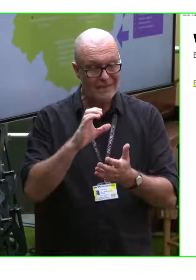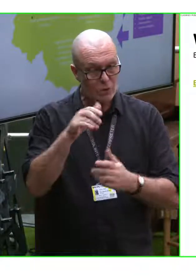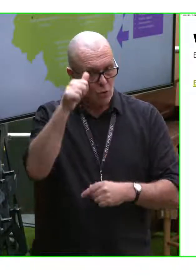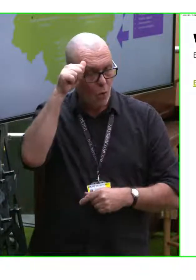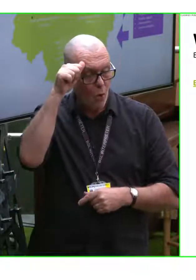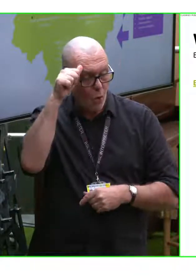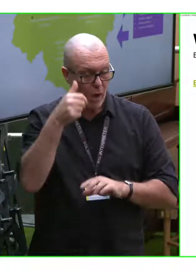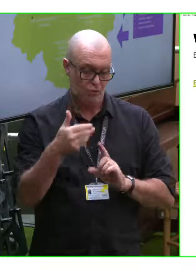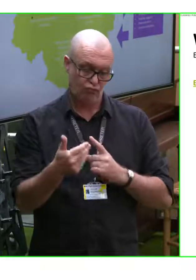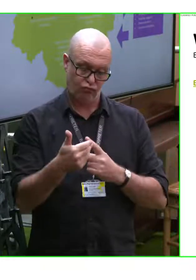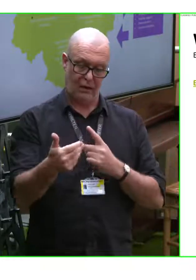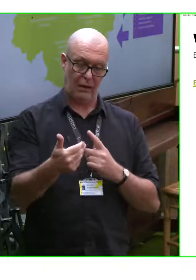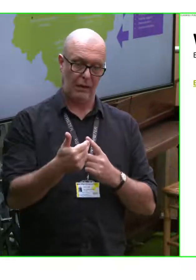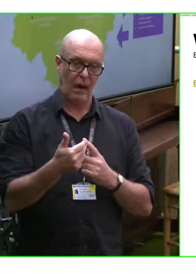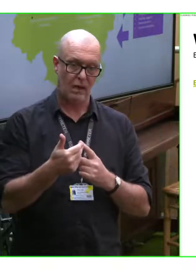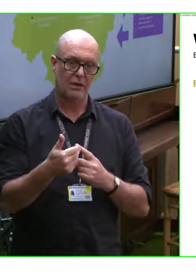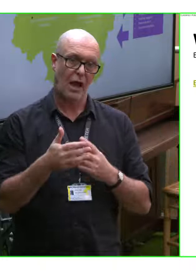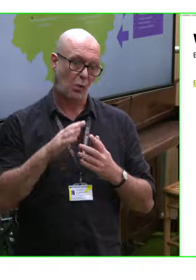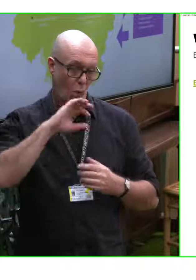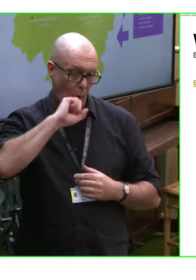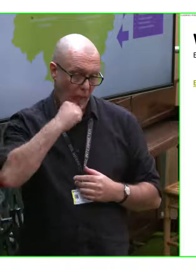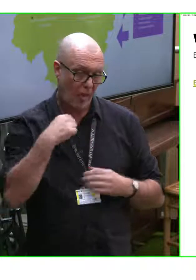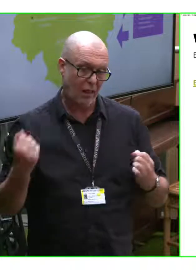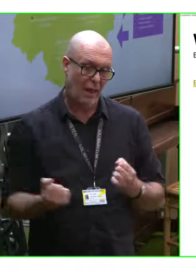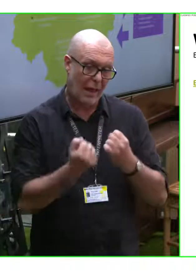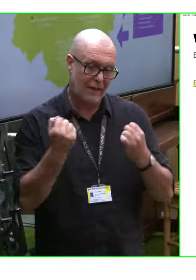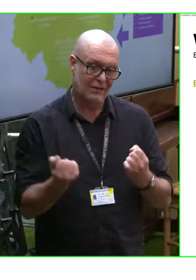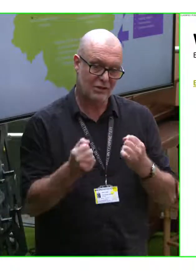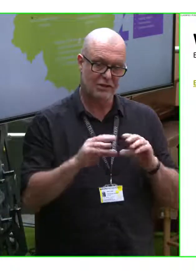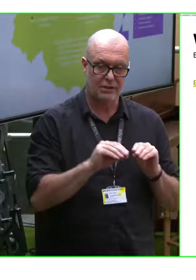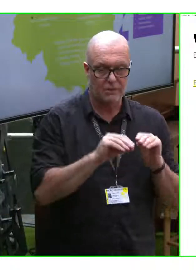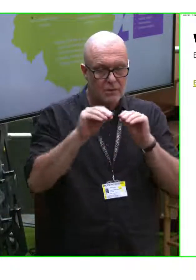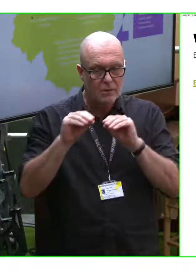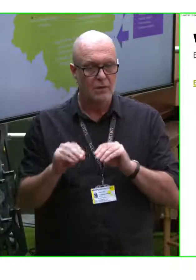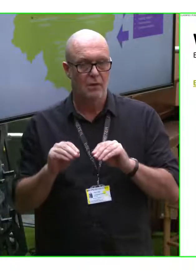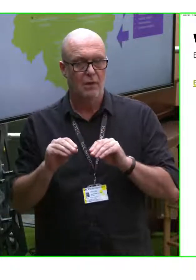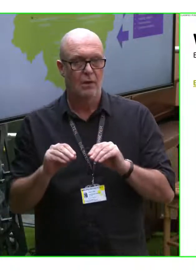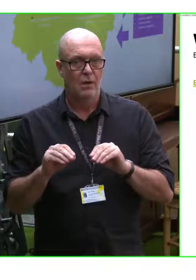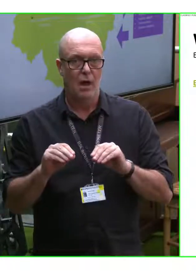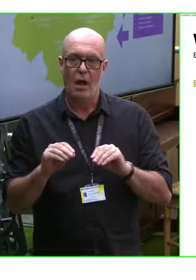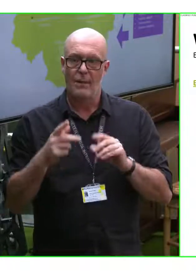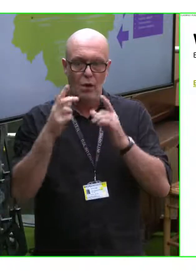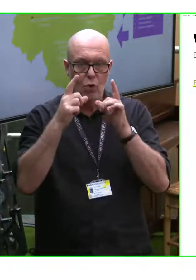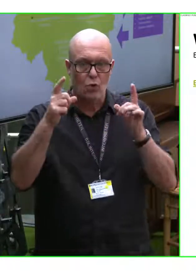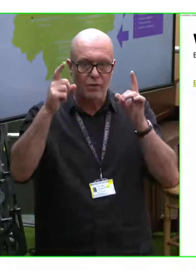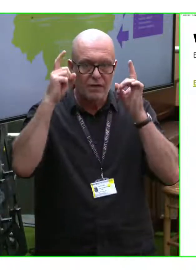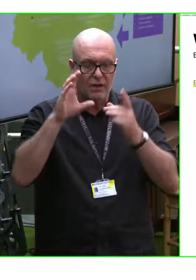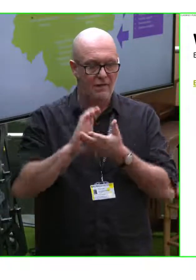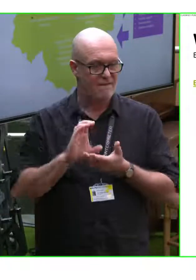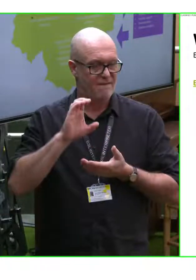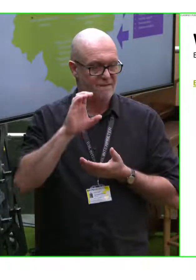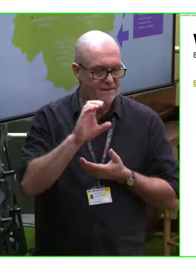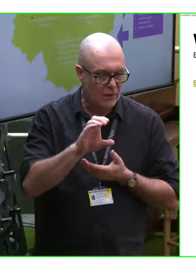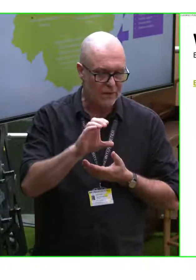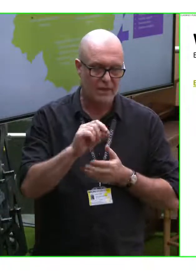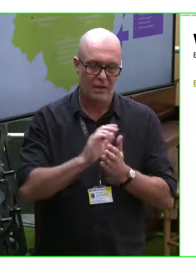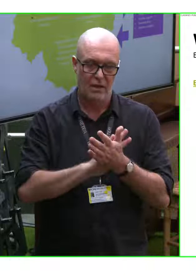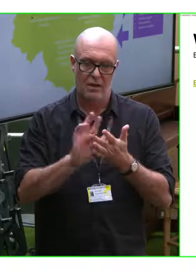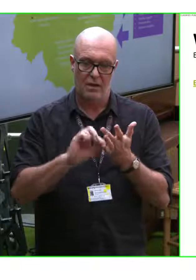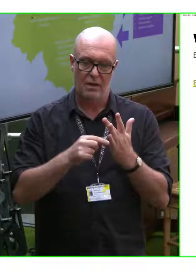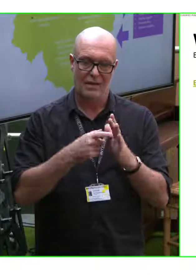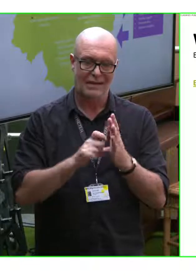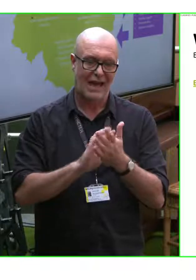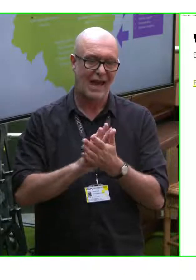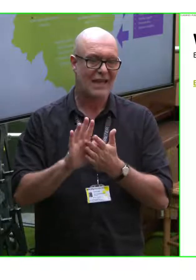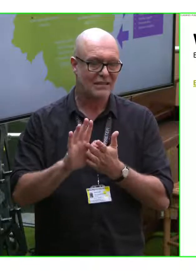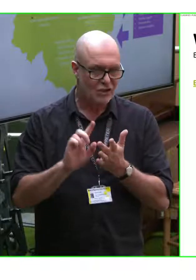through this energy transition region. And we funded ourselves, University of Manchester, Bruntwood, Hitachi, SSE. We funded